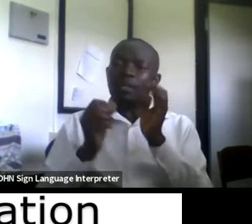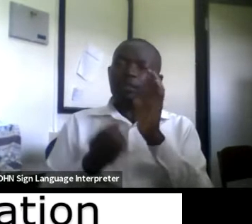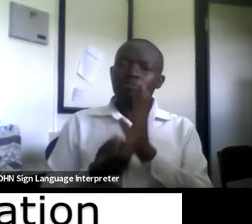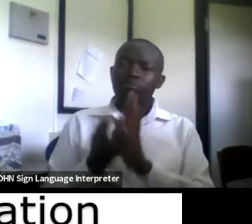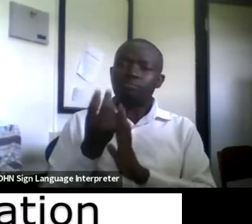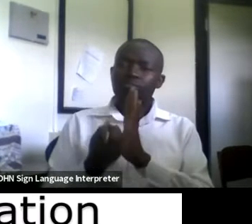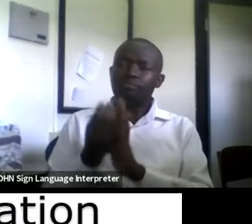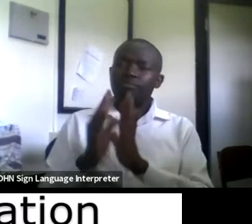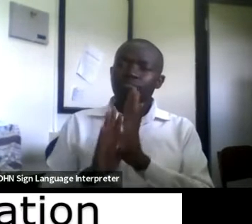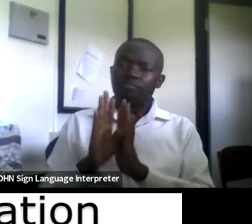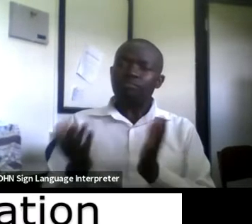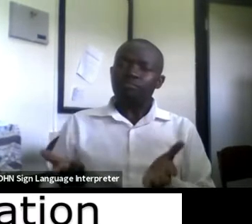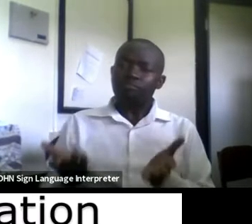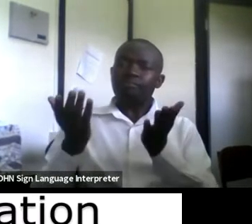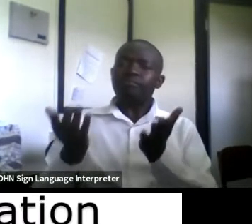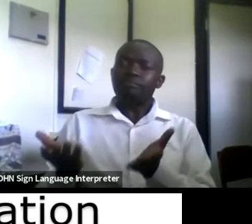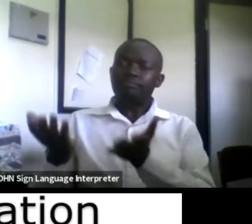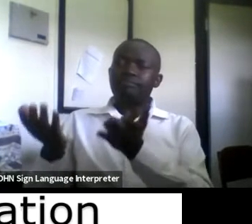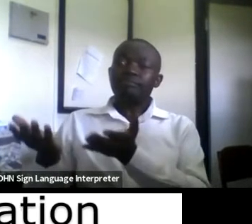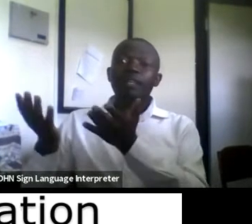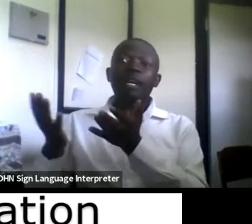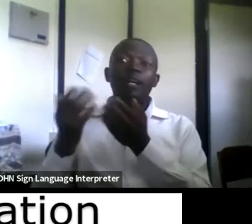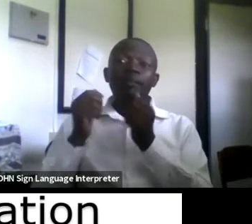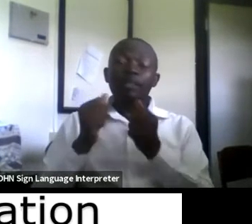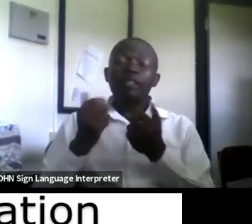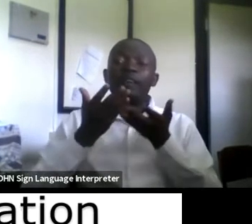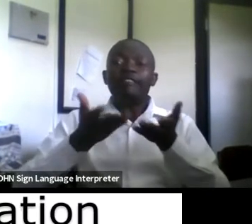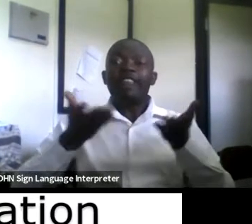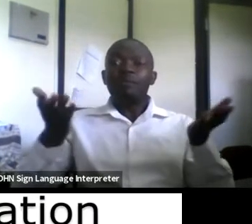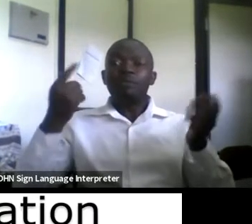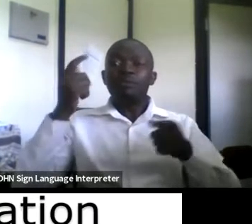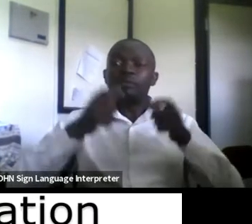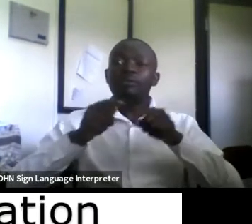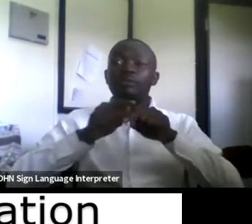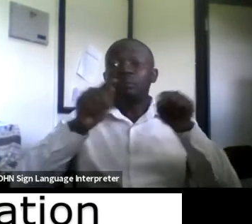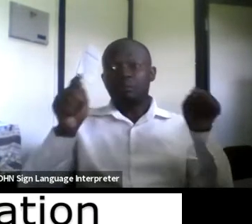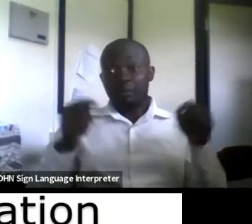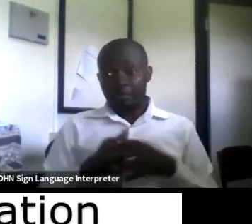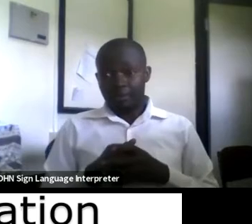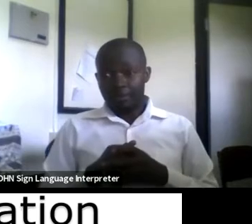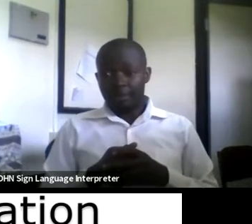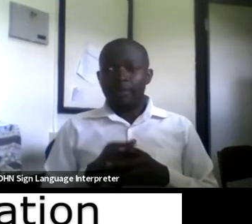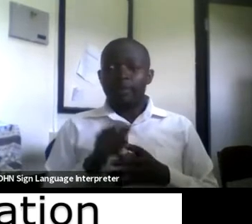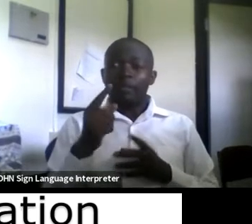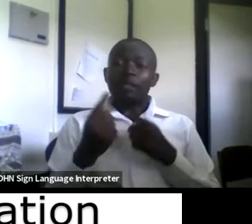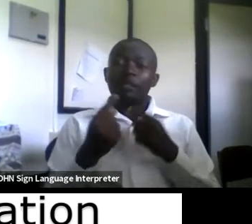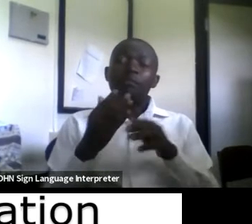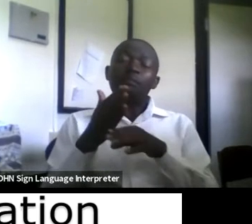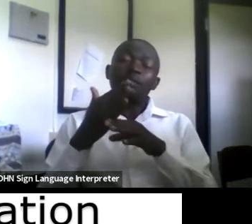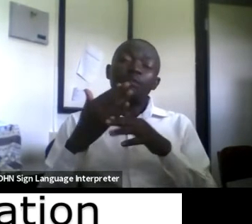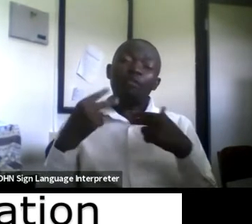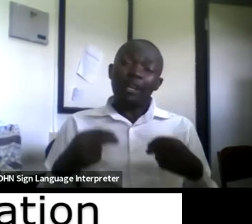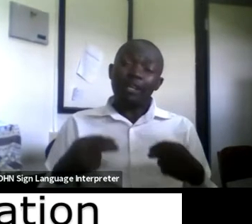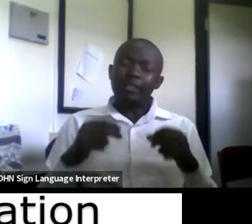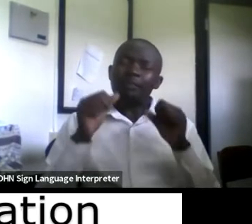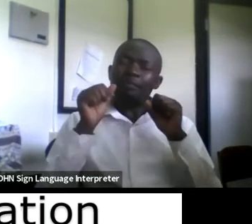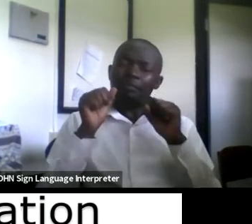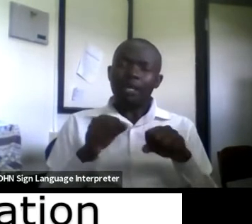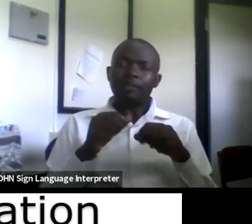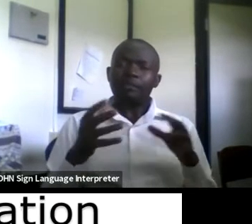be made available to the people. It also talks that Ministry of Health should take on